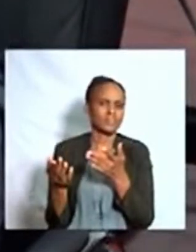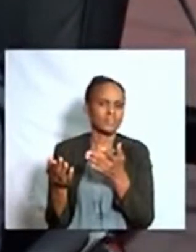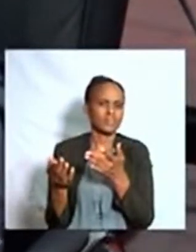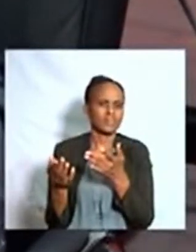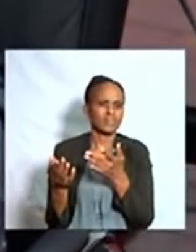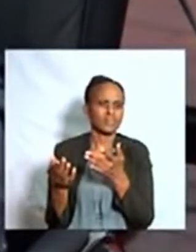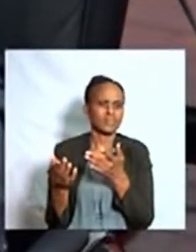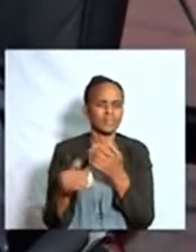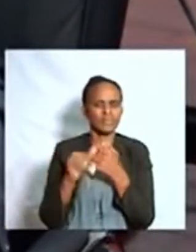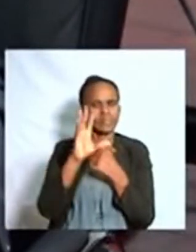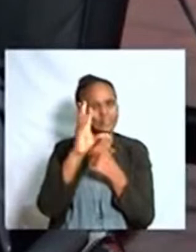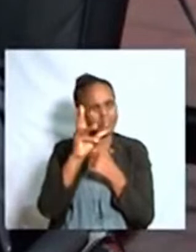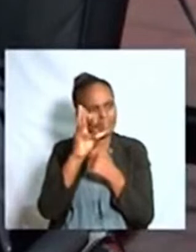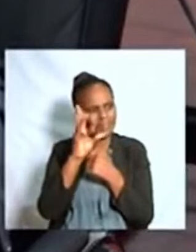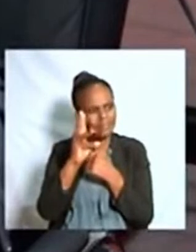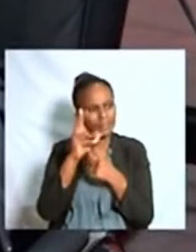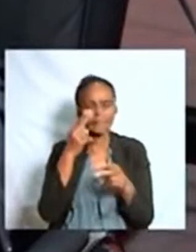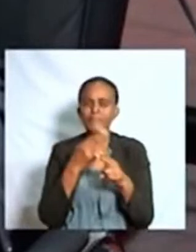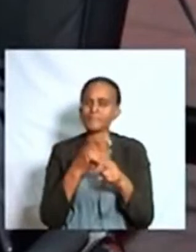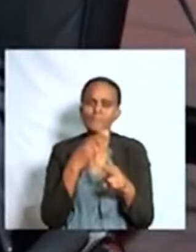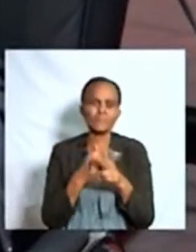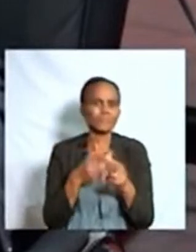take 16 months?